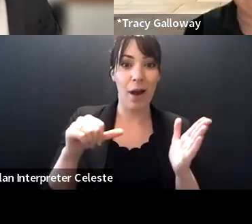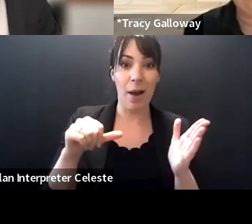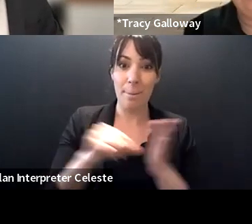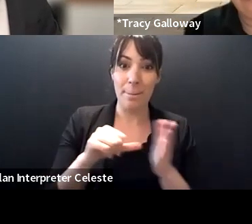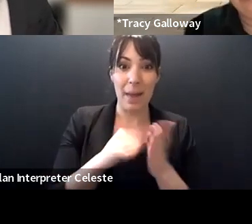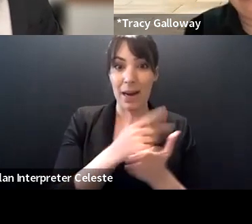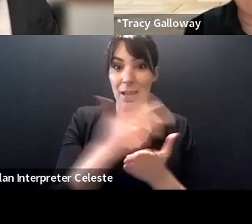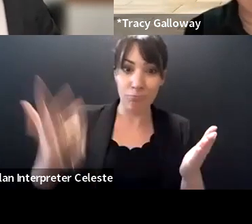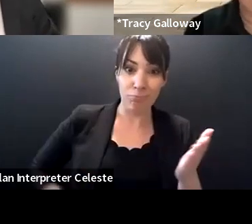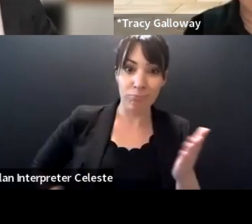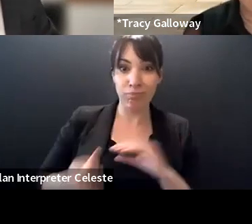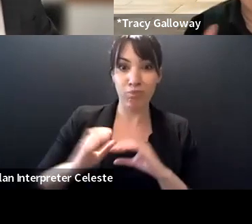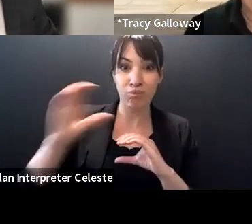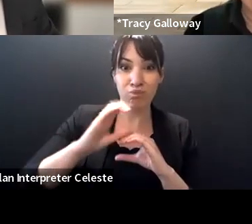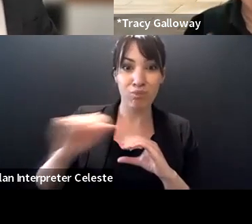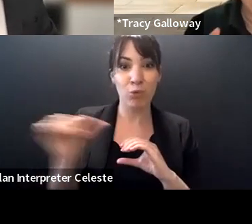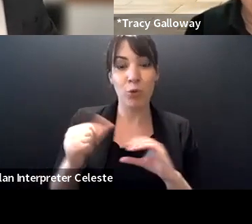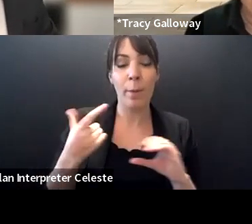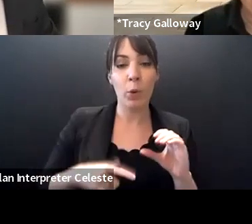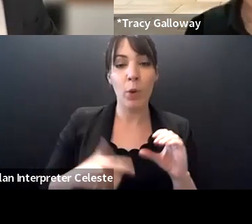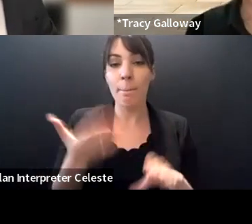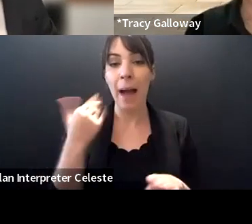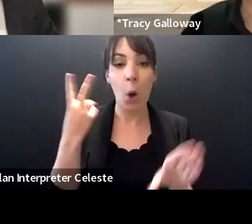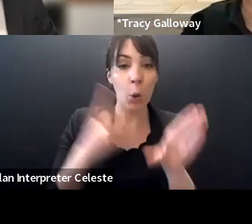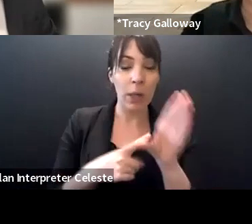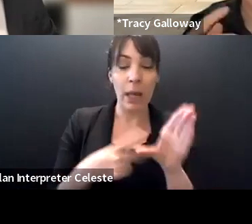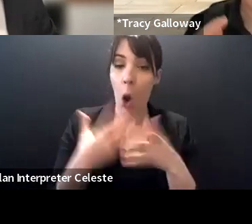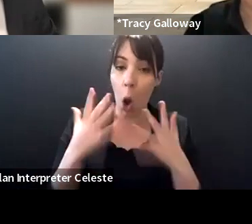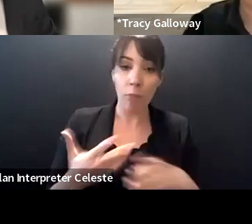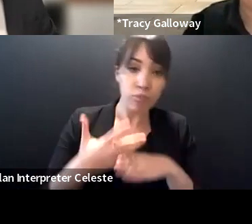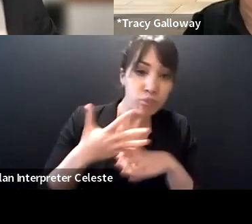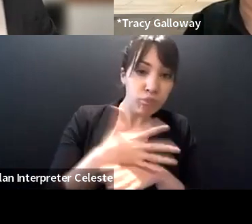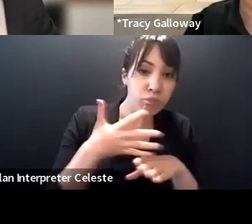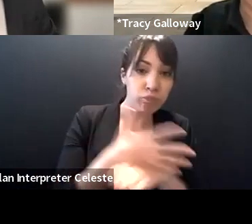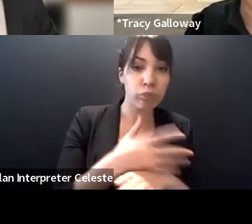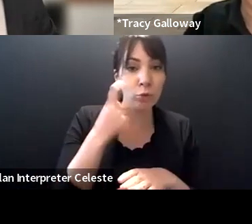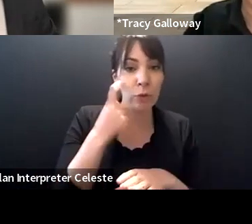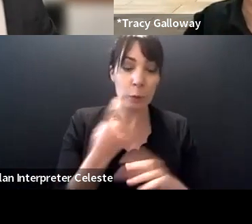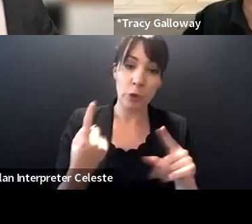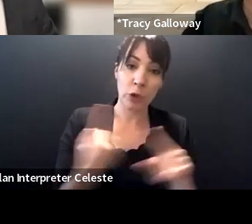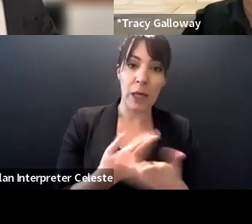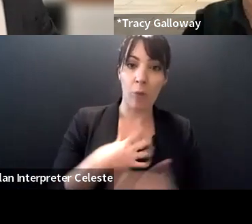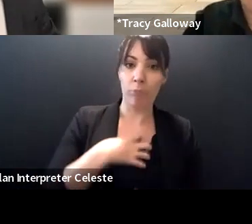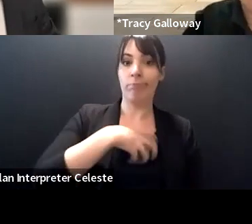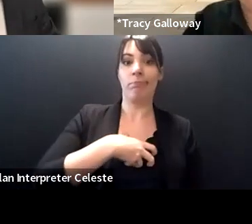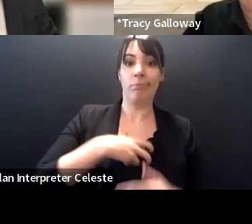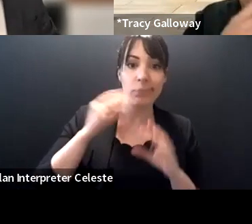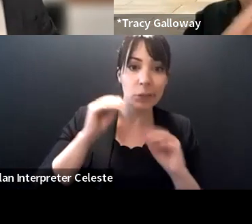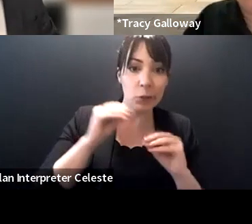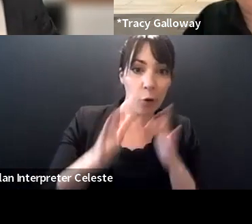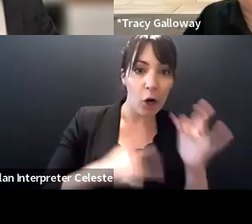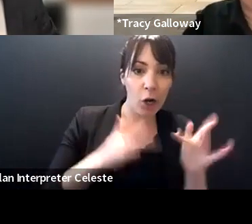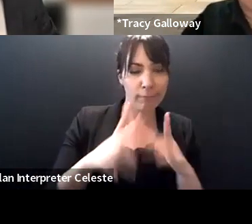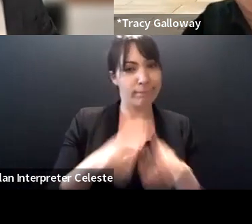have done over the last 2 years, because it is a huge effort to change the way that you deliver learning from face to